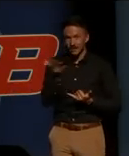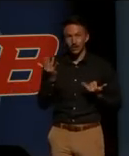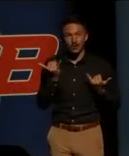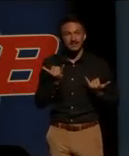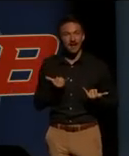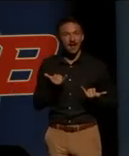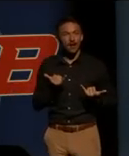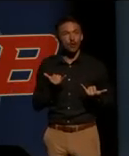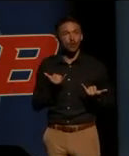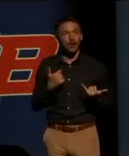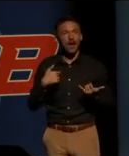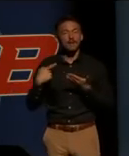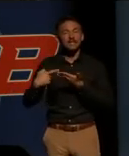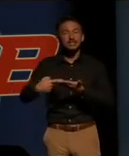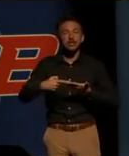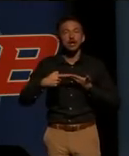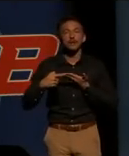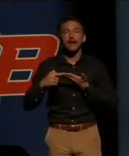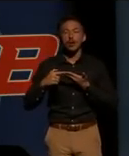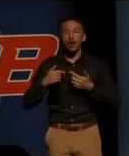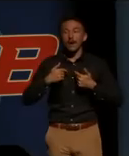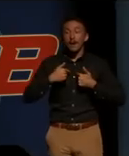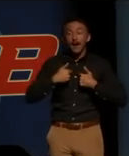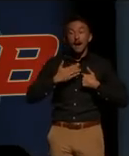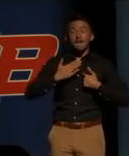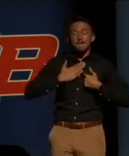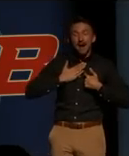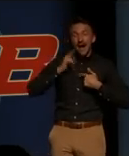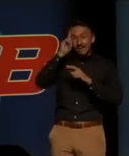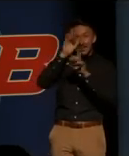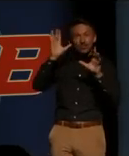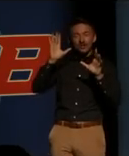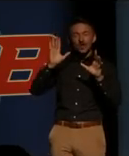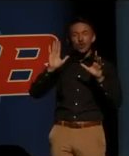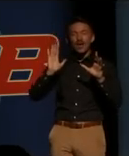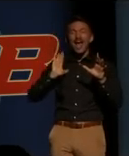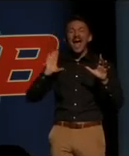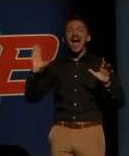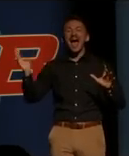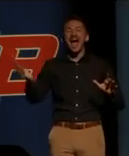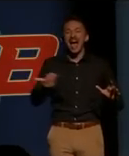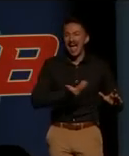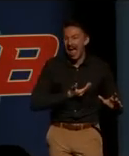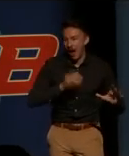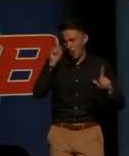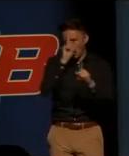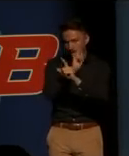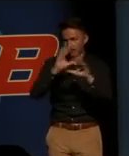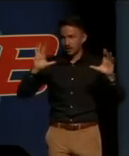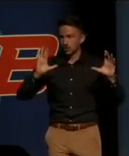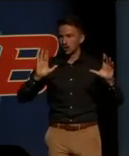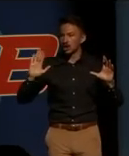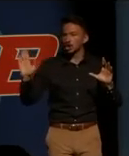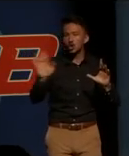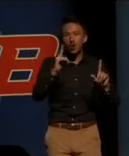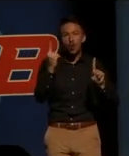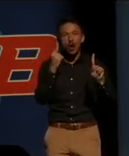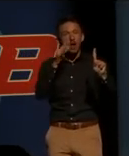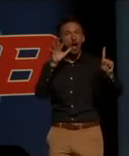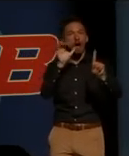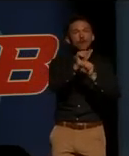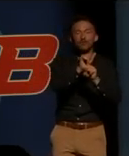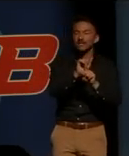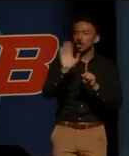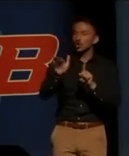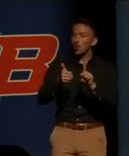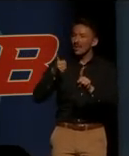to talk about our vision, your accomplishments, your impact.